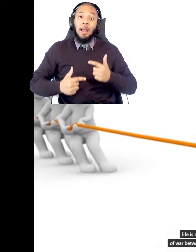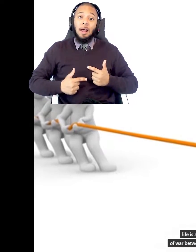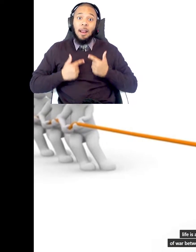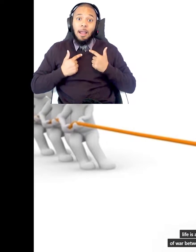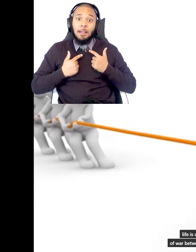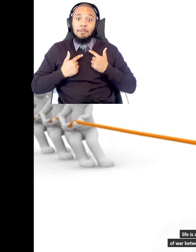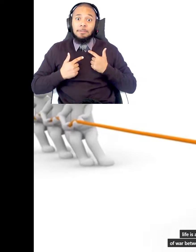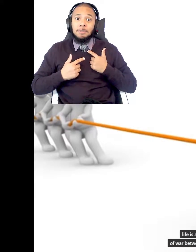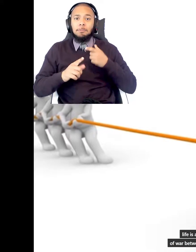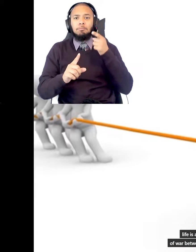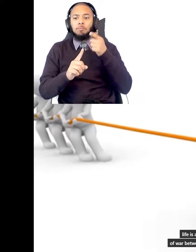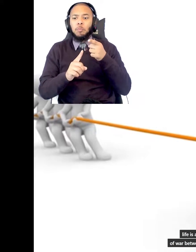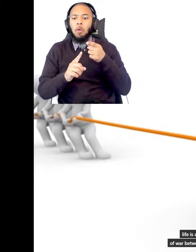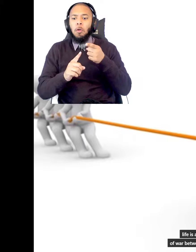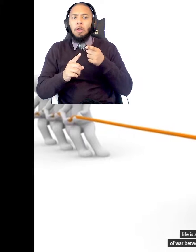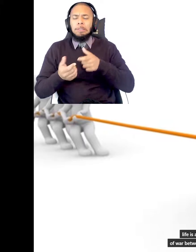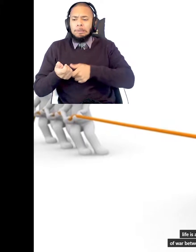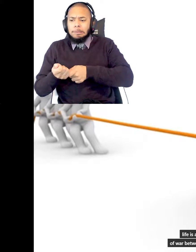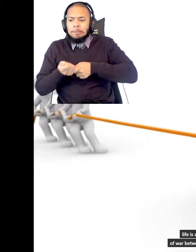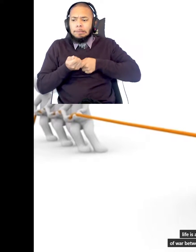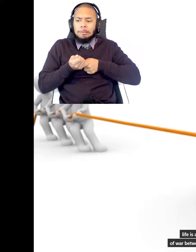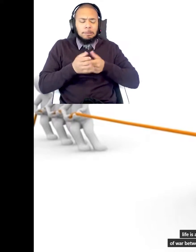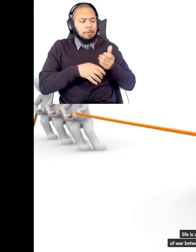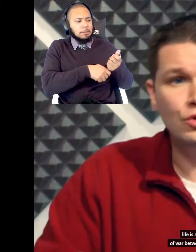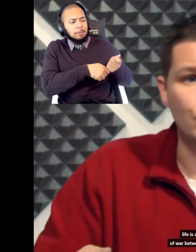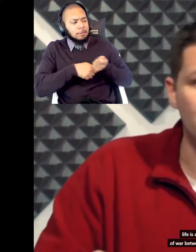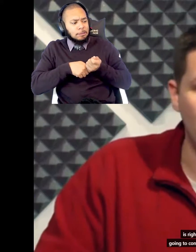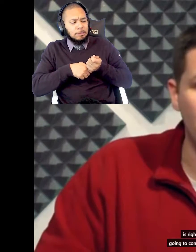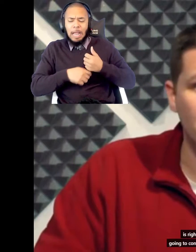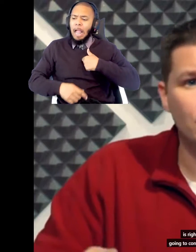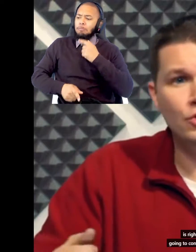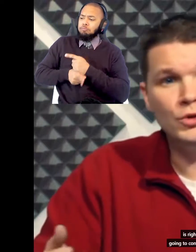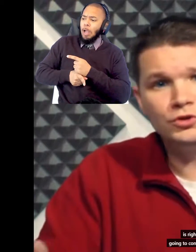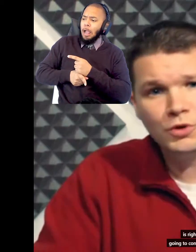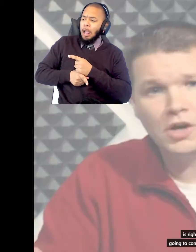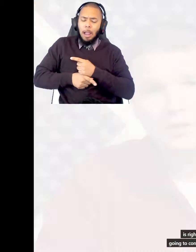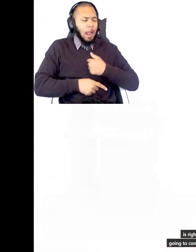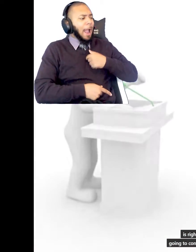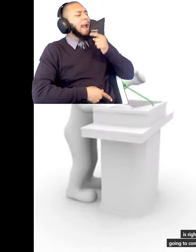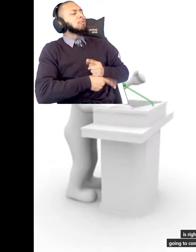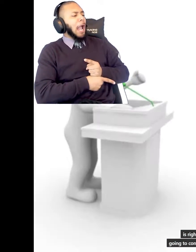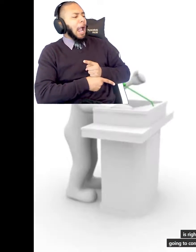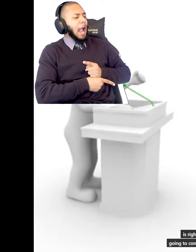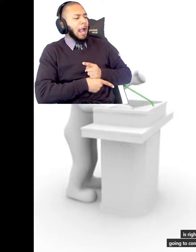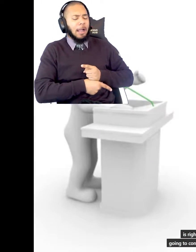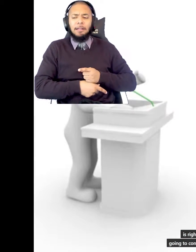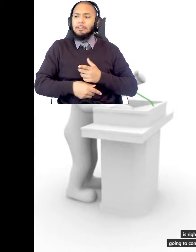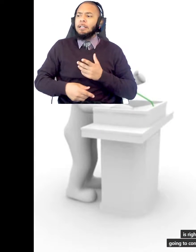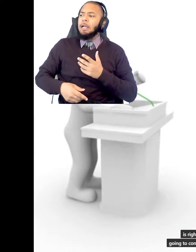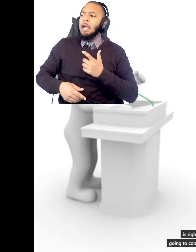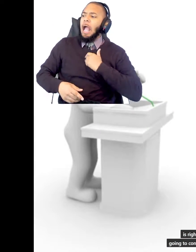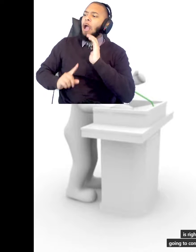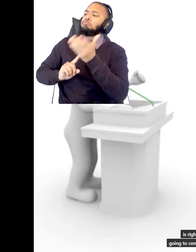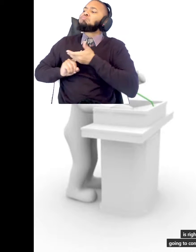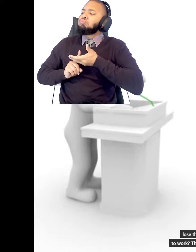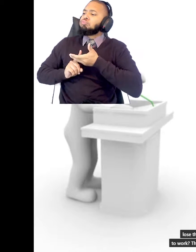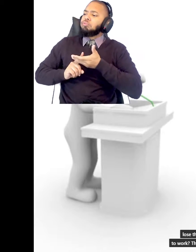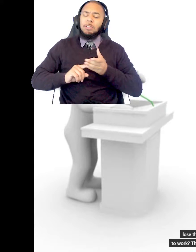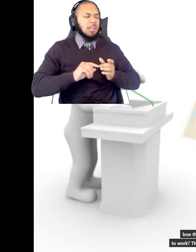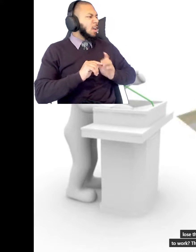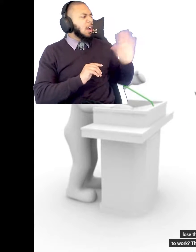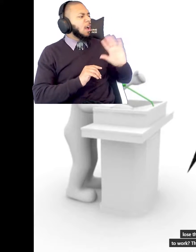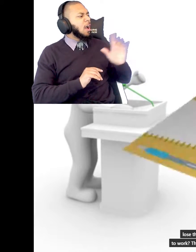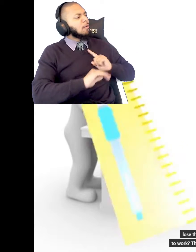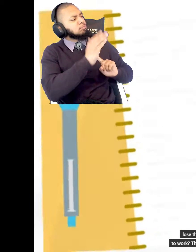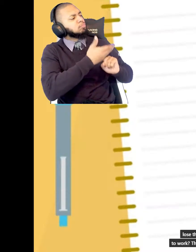constant tug-of-war between one side and another. Who is right? Who is wrong? Who is going to convince someone? Who is going to